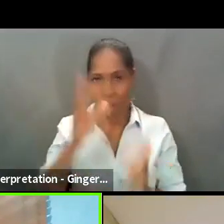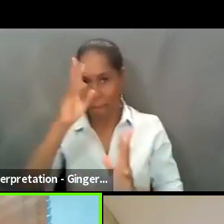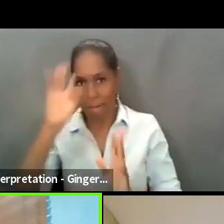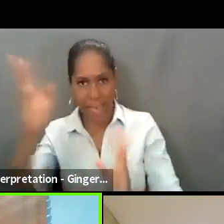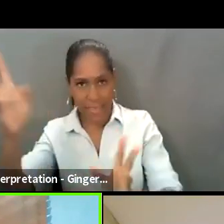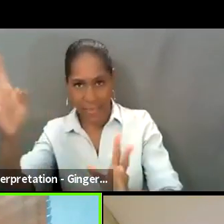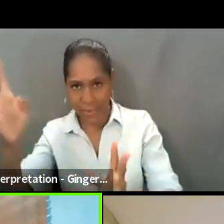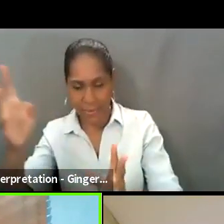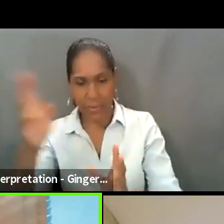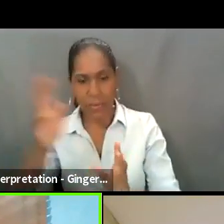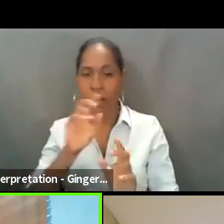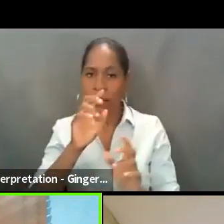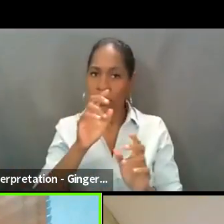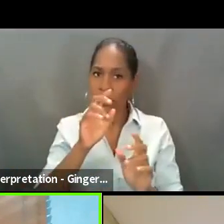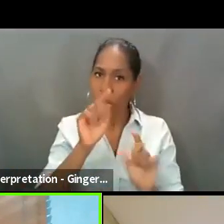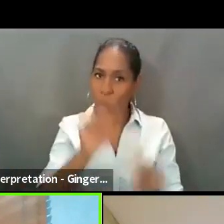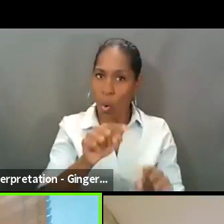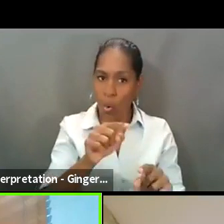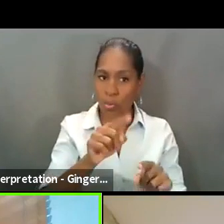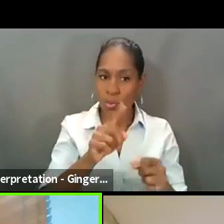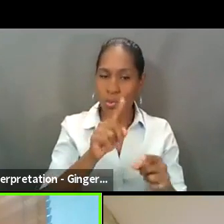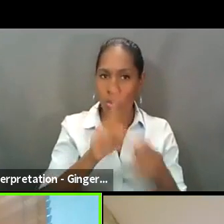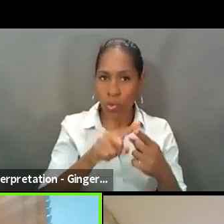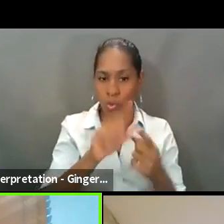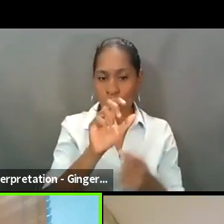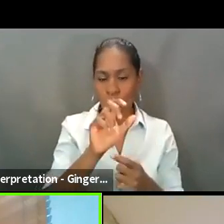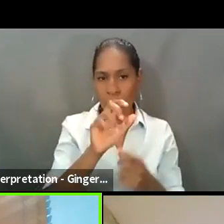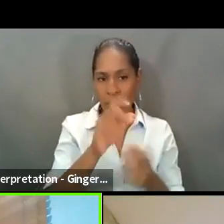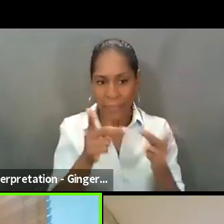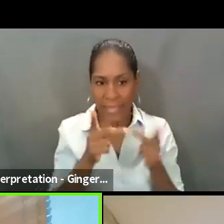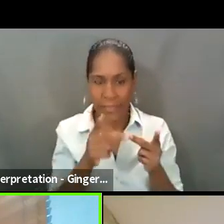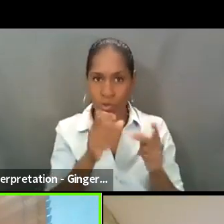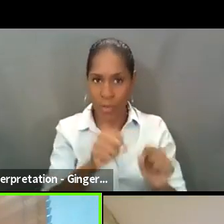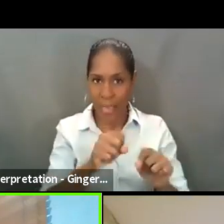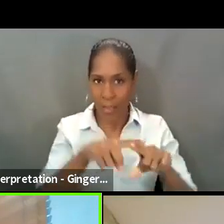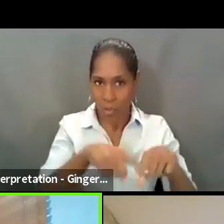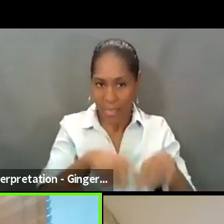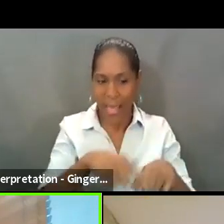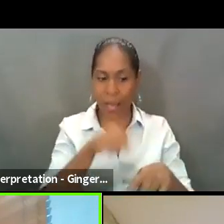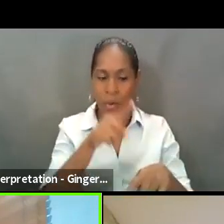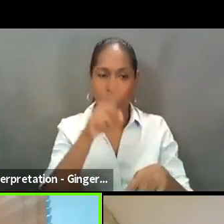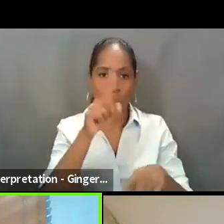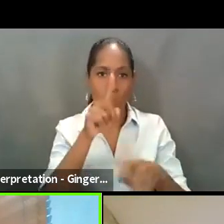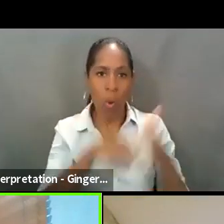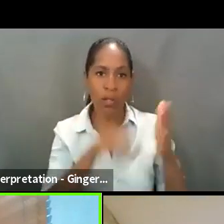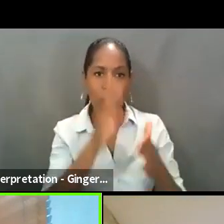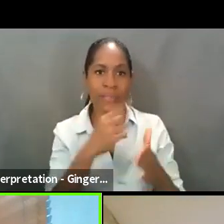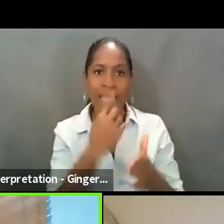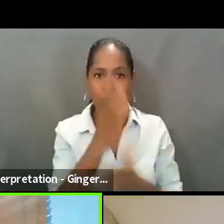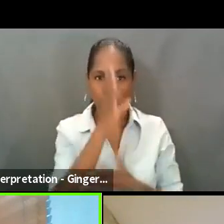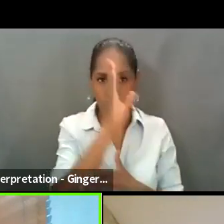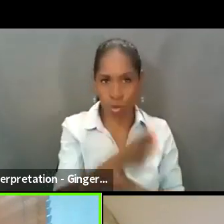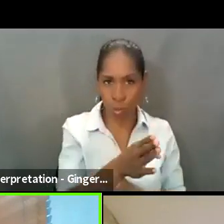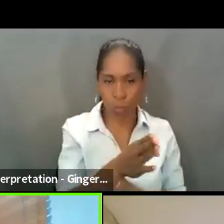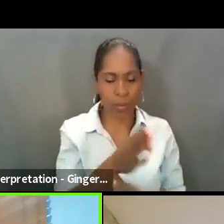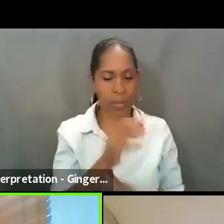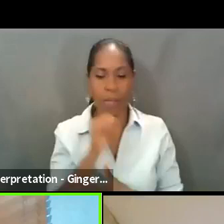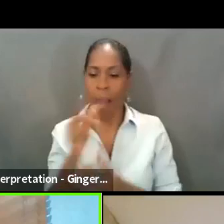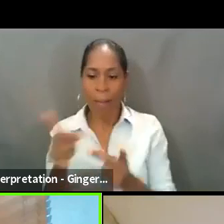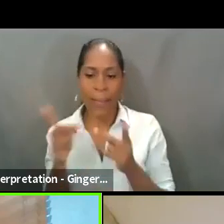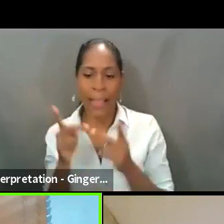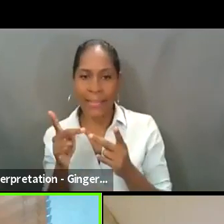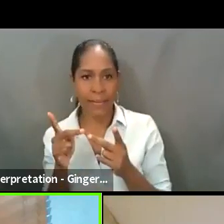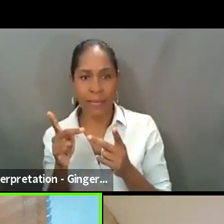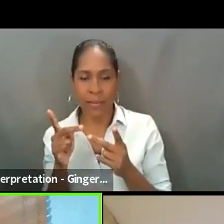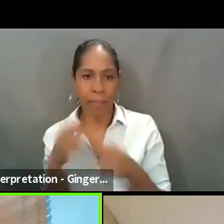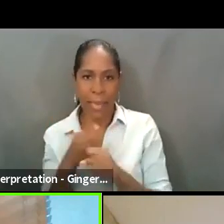sources that are just scare or trying to make people scare. And